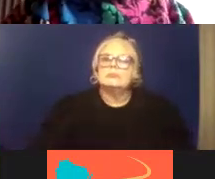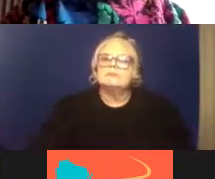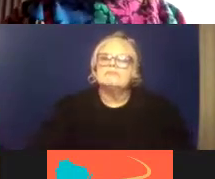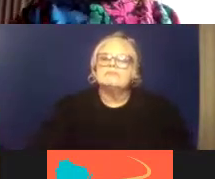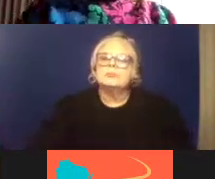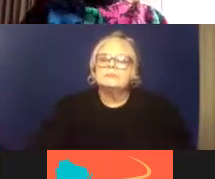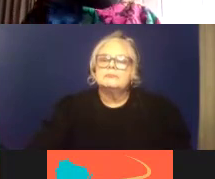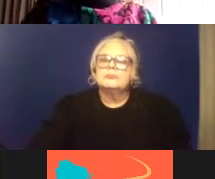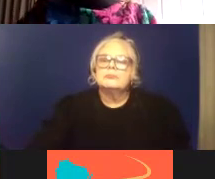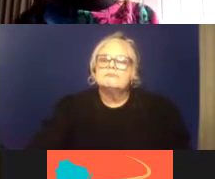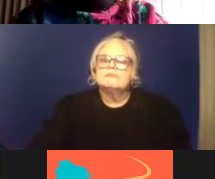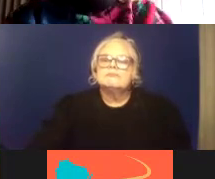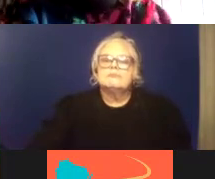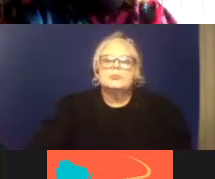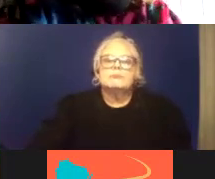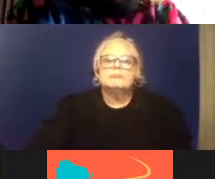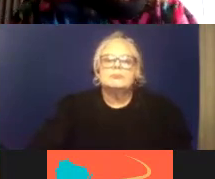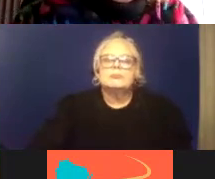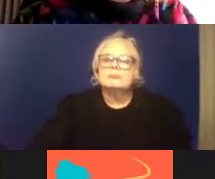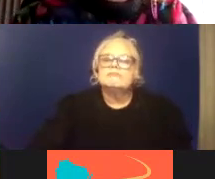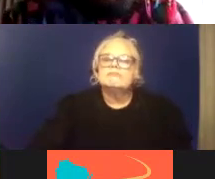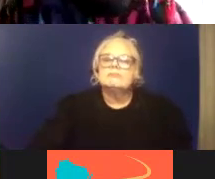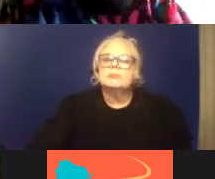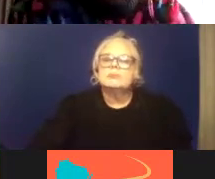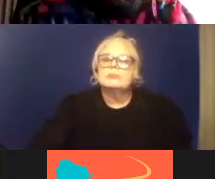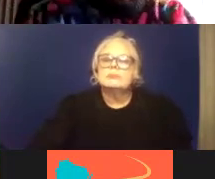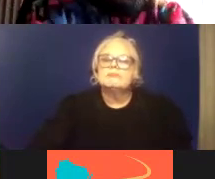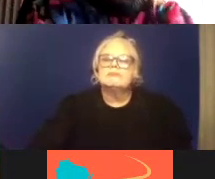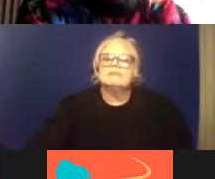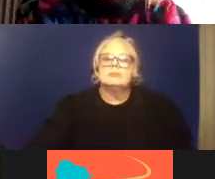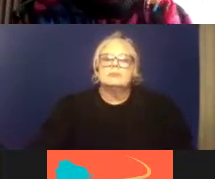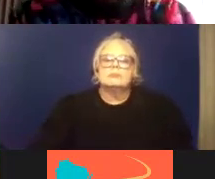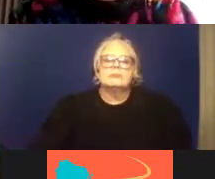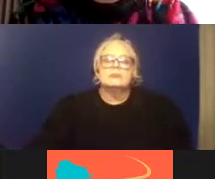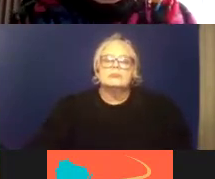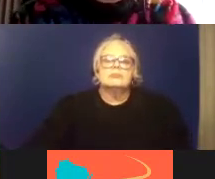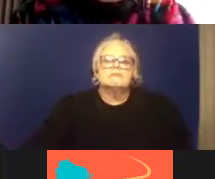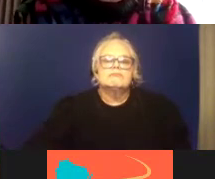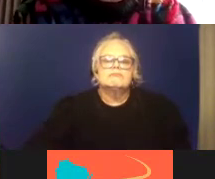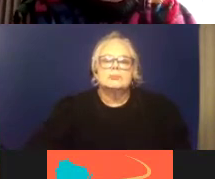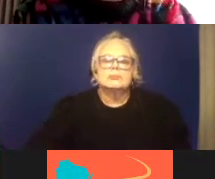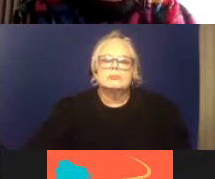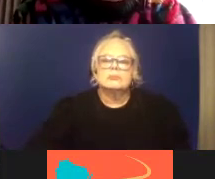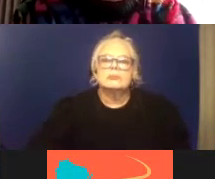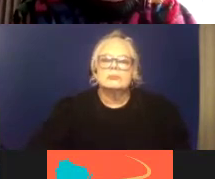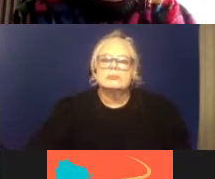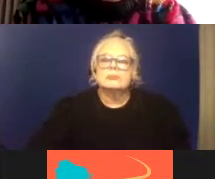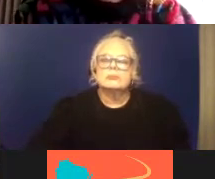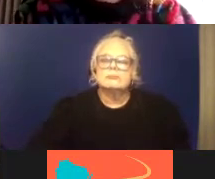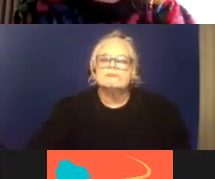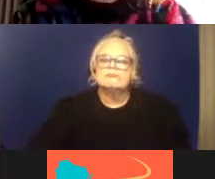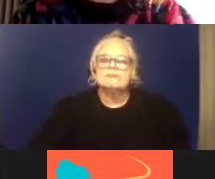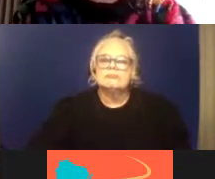the acronym CRAP. My curriculum is very student-driven. I want to teach what they're interested in, and I want to